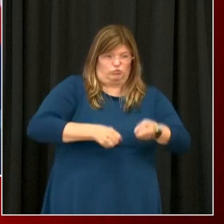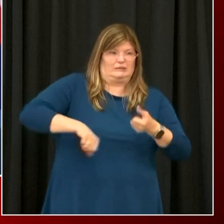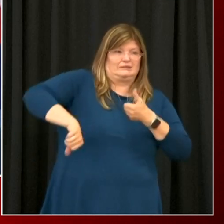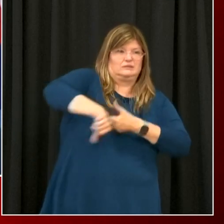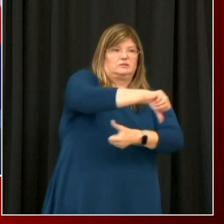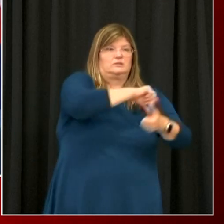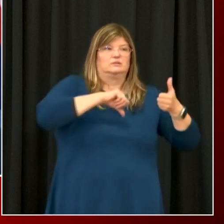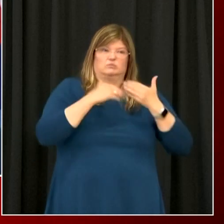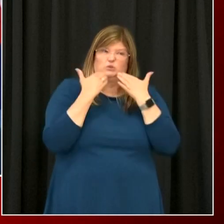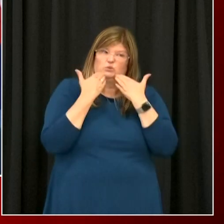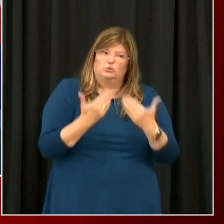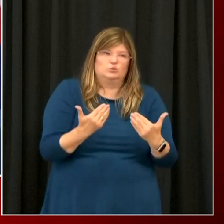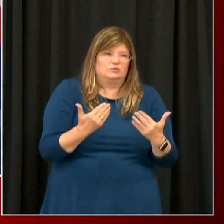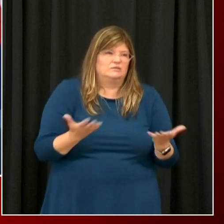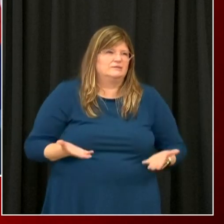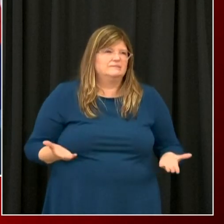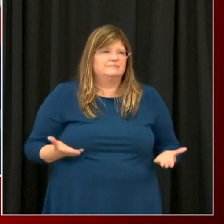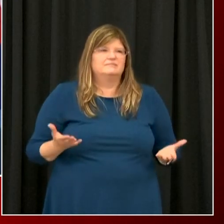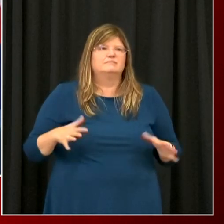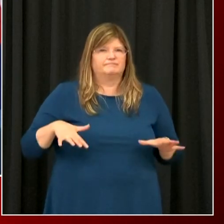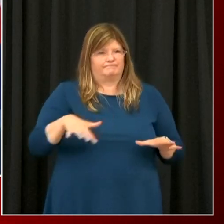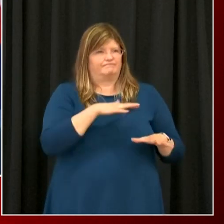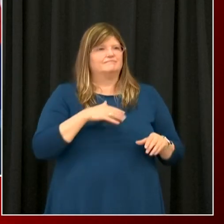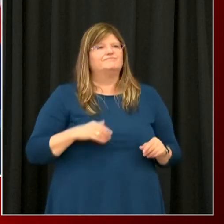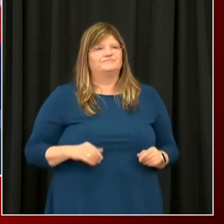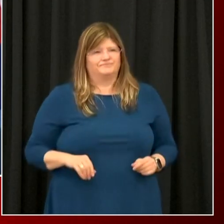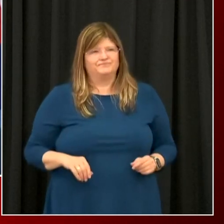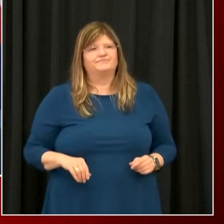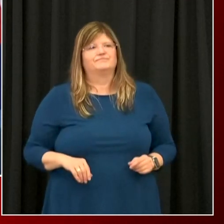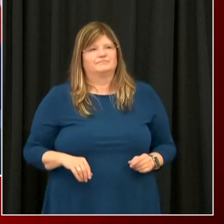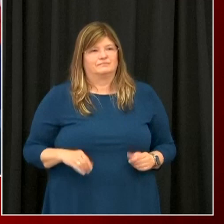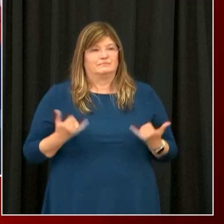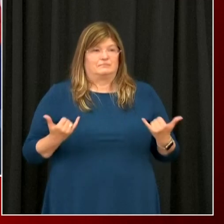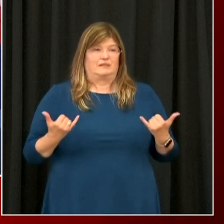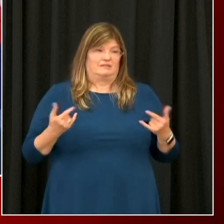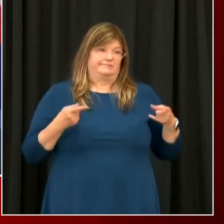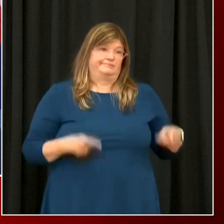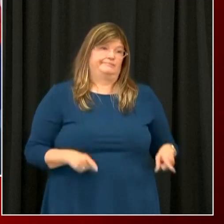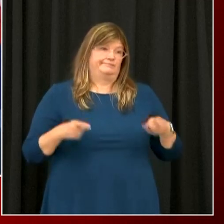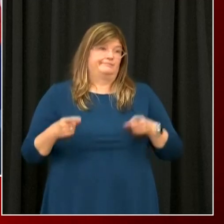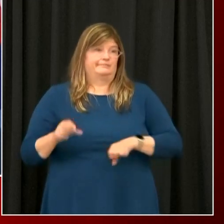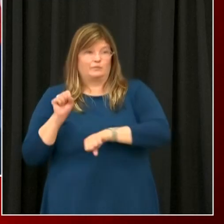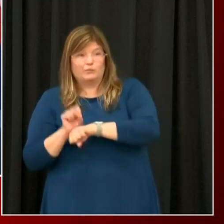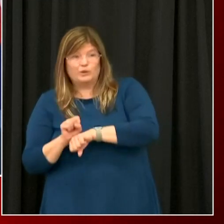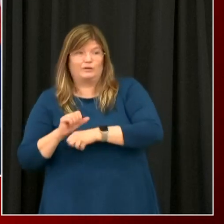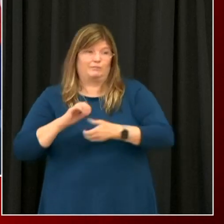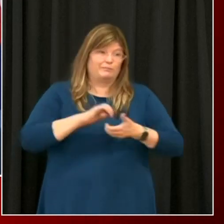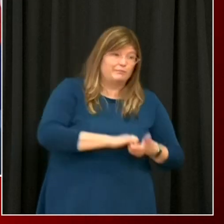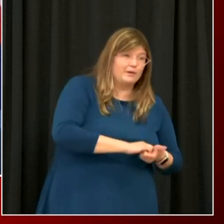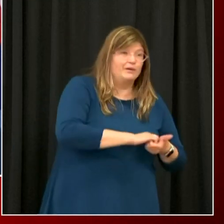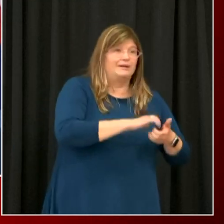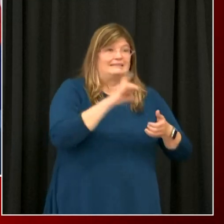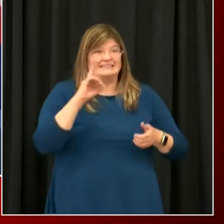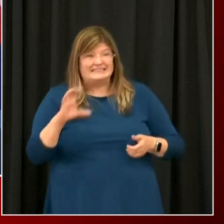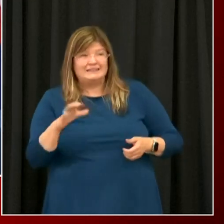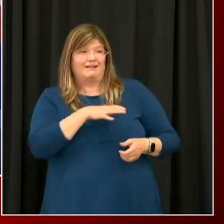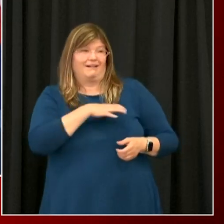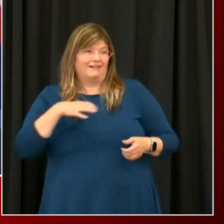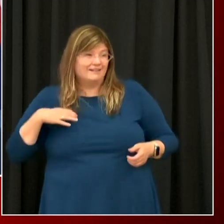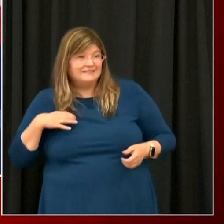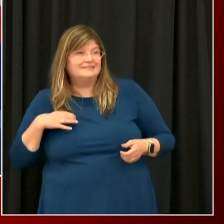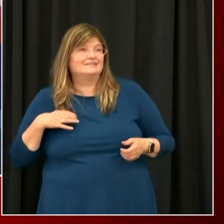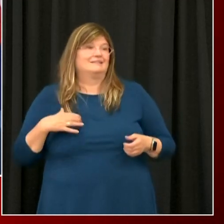safe neighborhoods. And it's quite a lot that has been done in partnership with the Council of the District of Columbia to